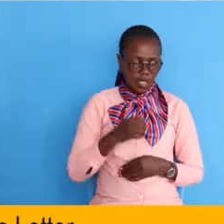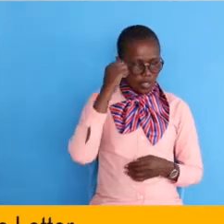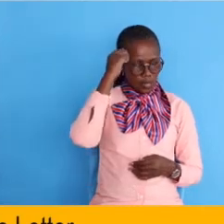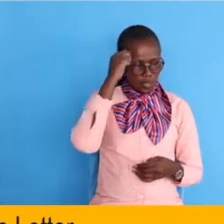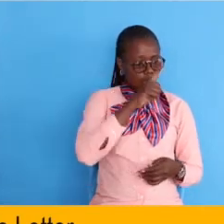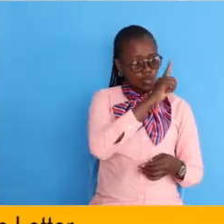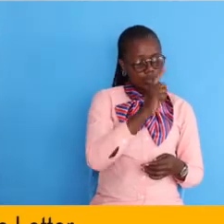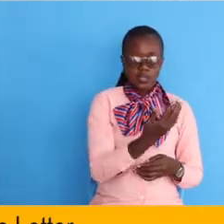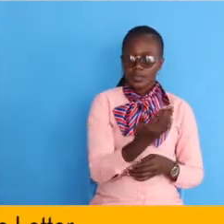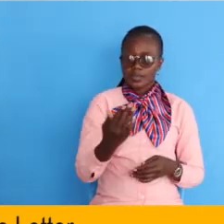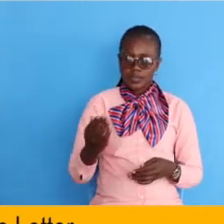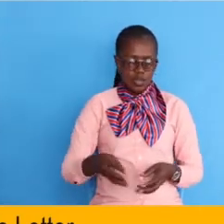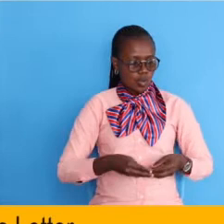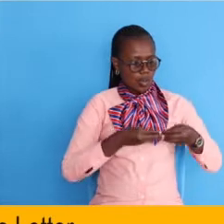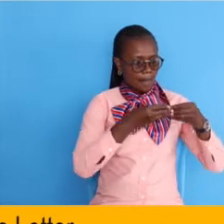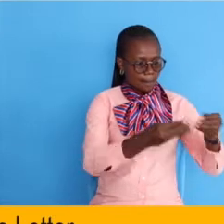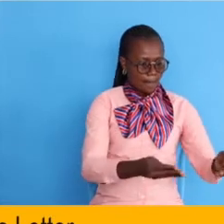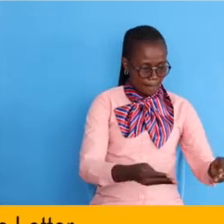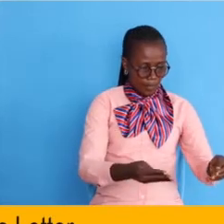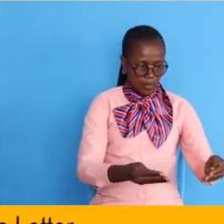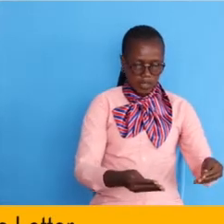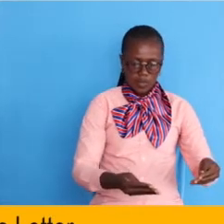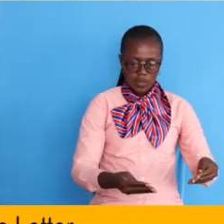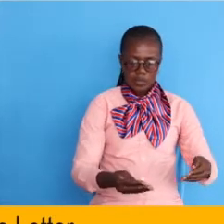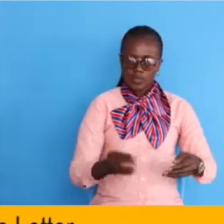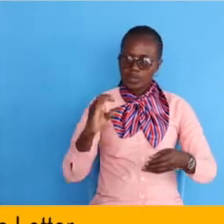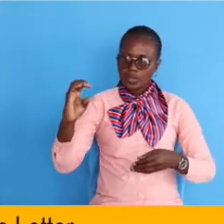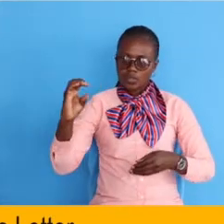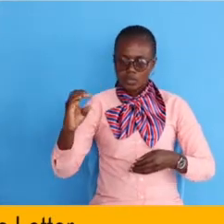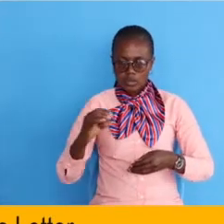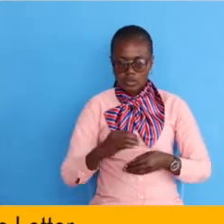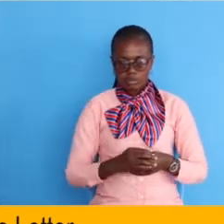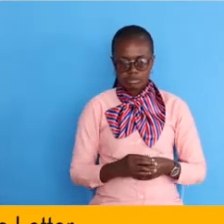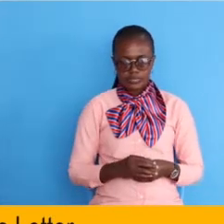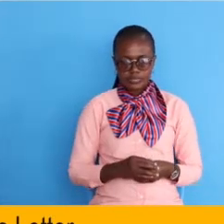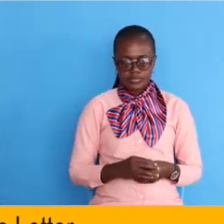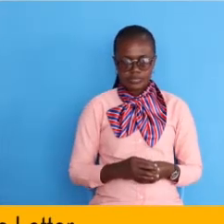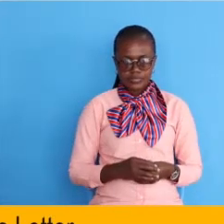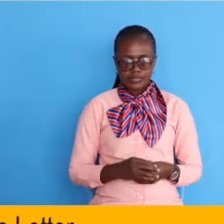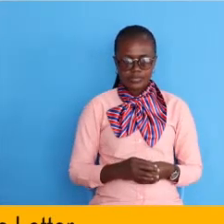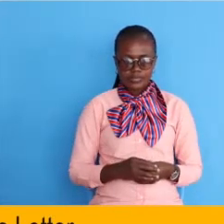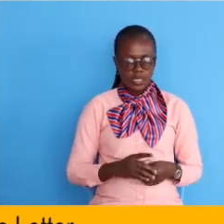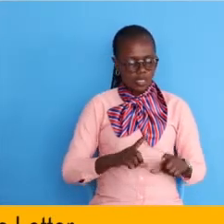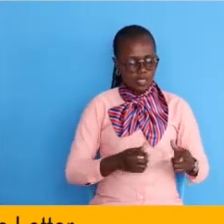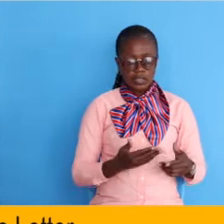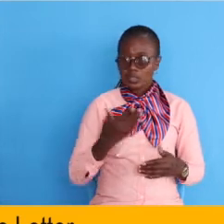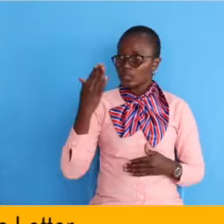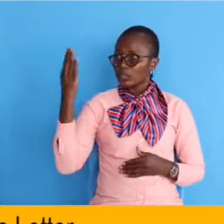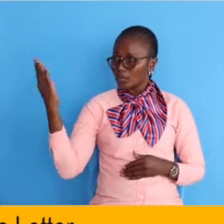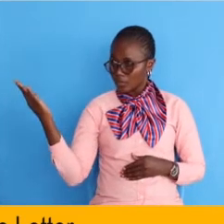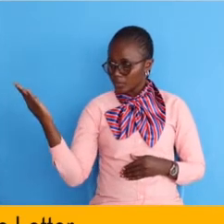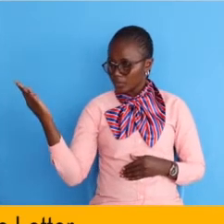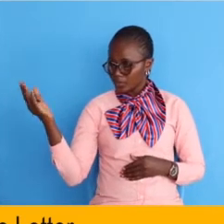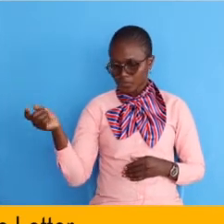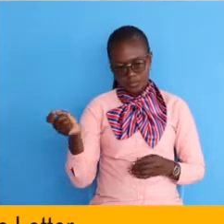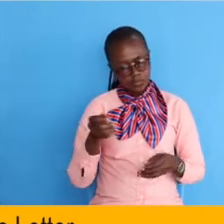address. In this case, we know here that since Mtunguja Companies Limited and Chuma are in business, so definitely